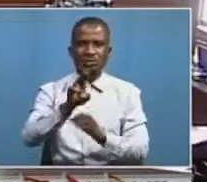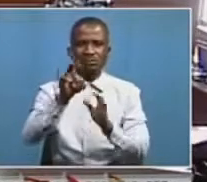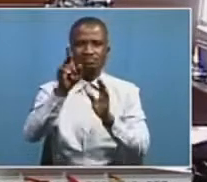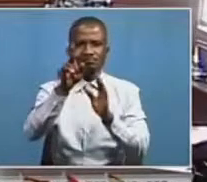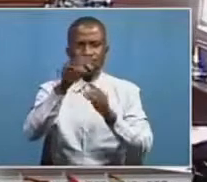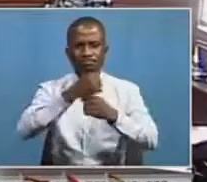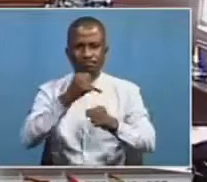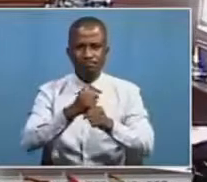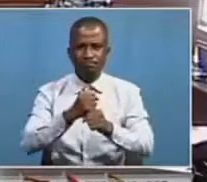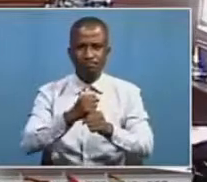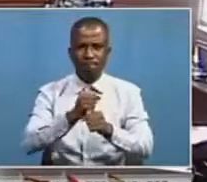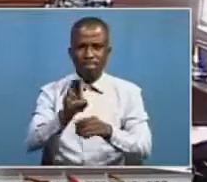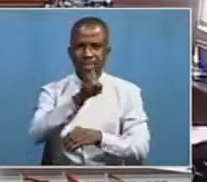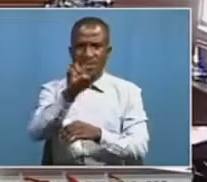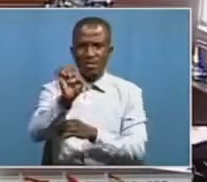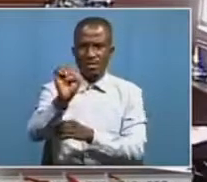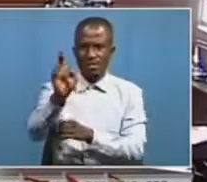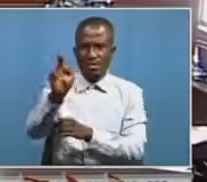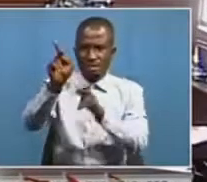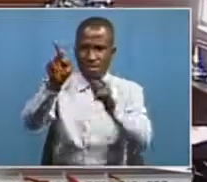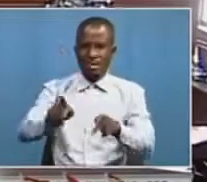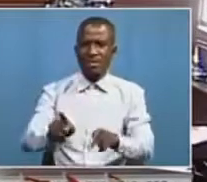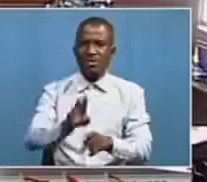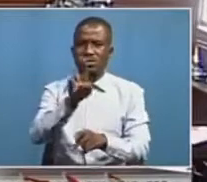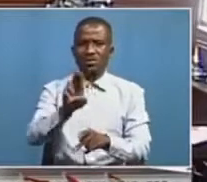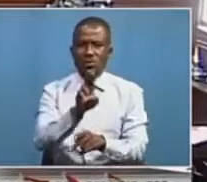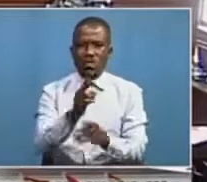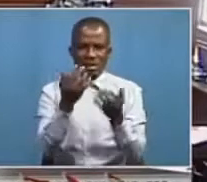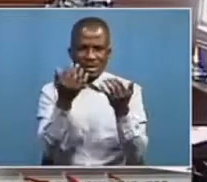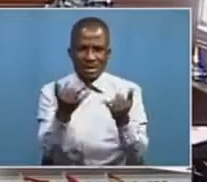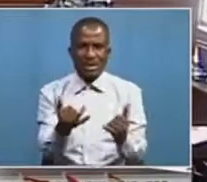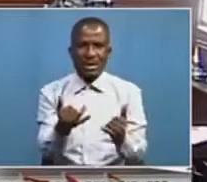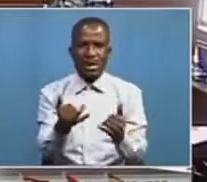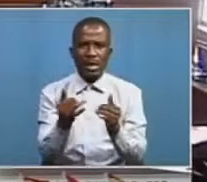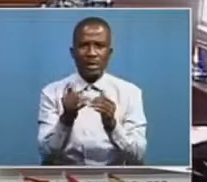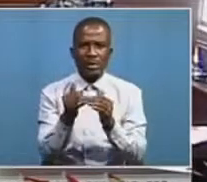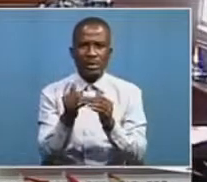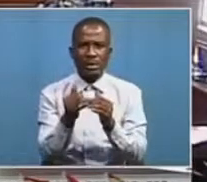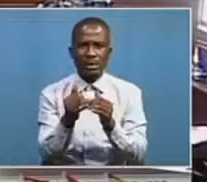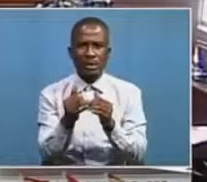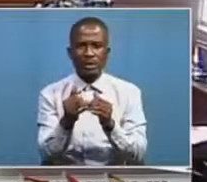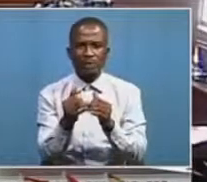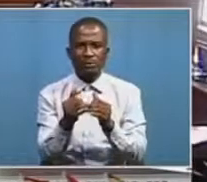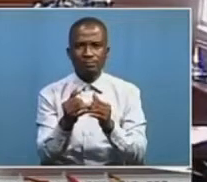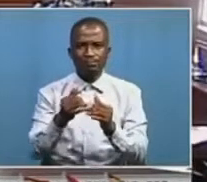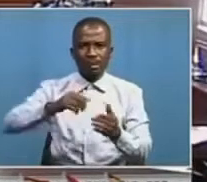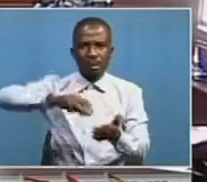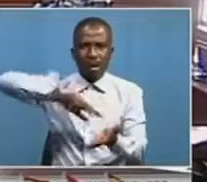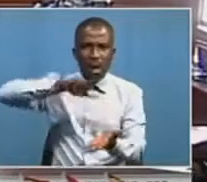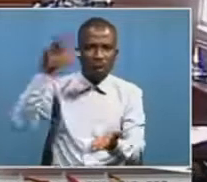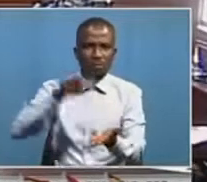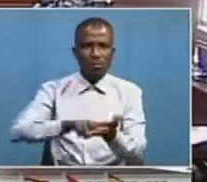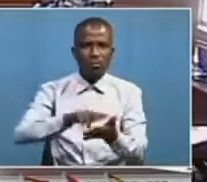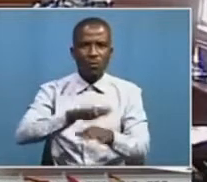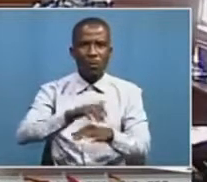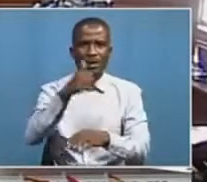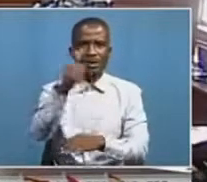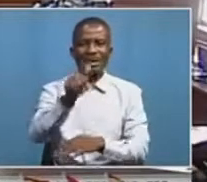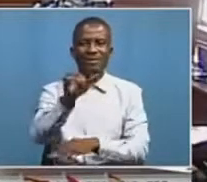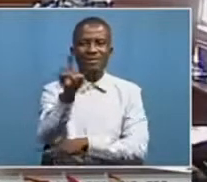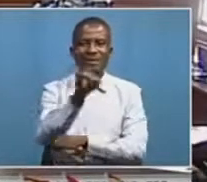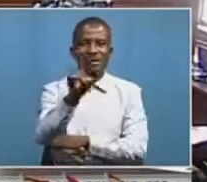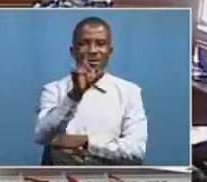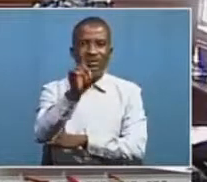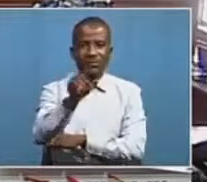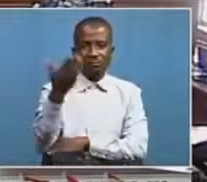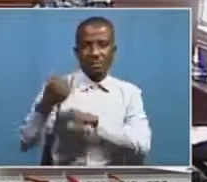of the chairperson of the first respondent to that effect and published in the Gazette on 10 December 2020. The instrument